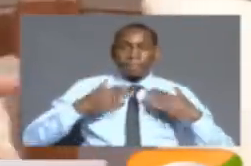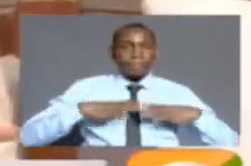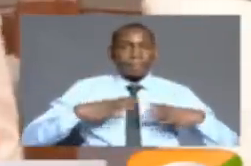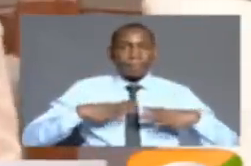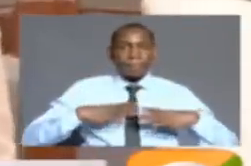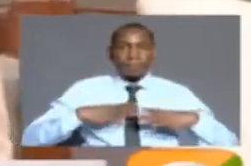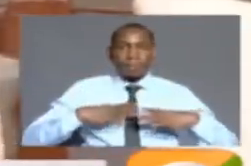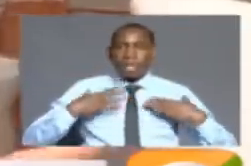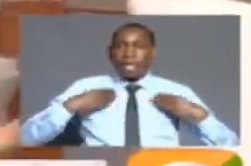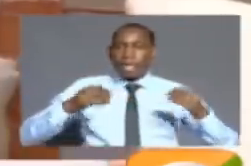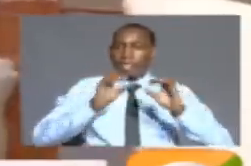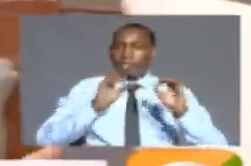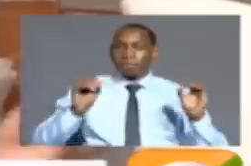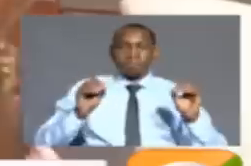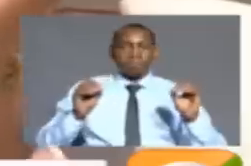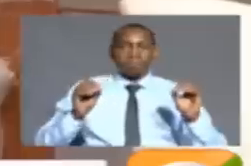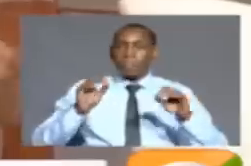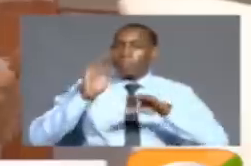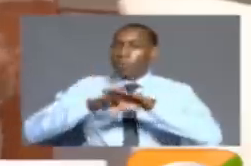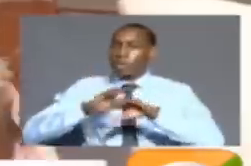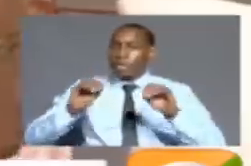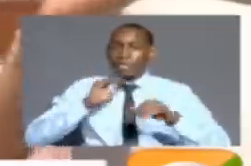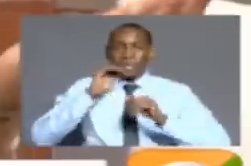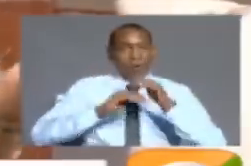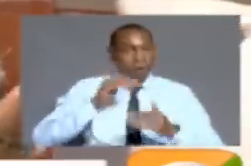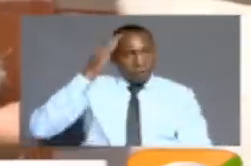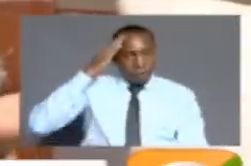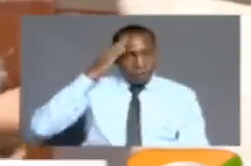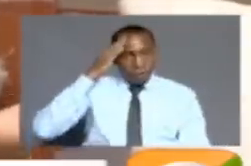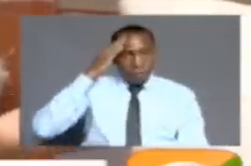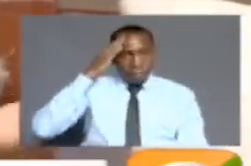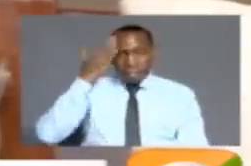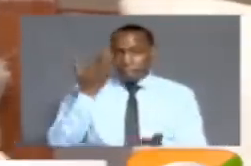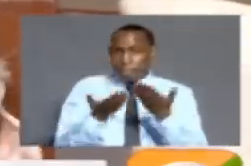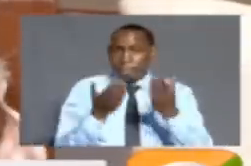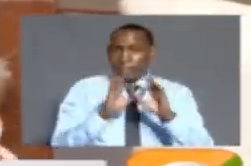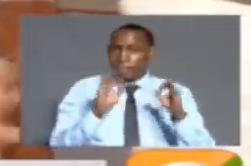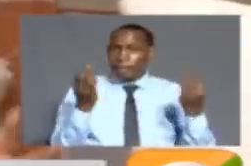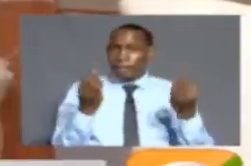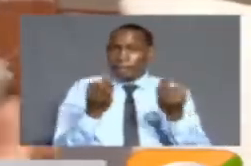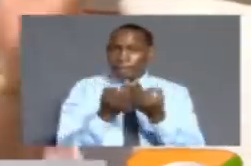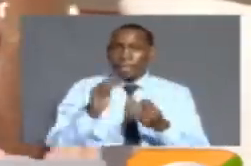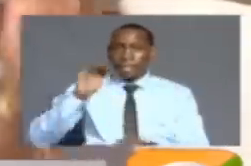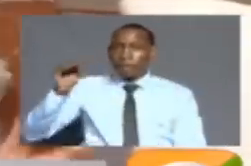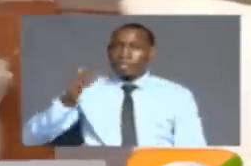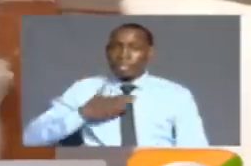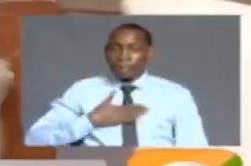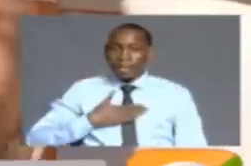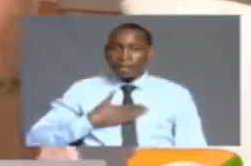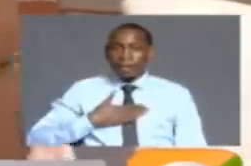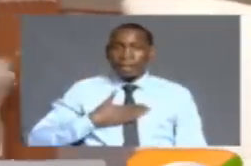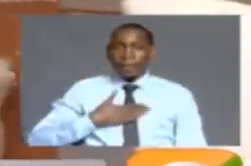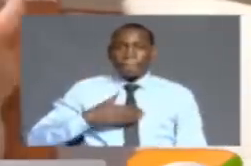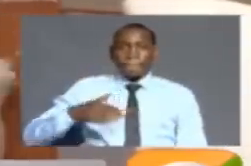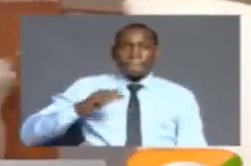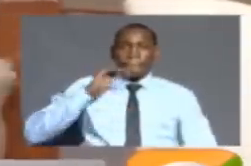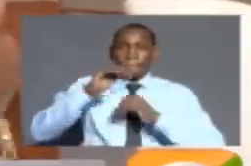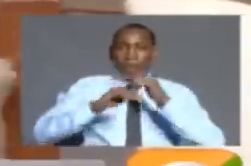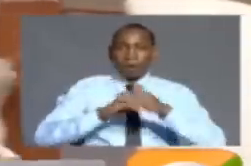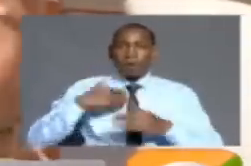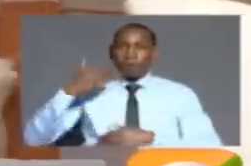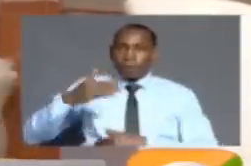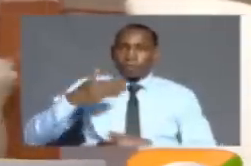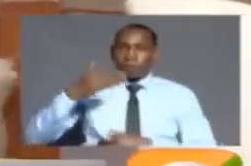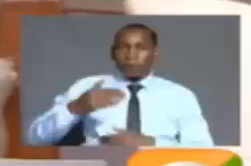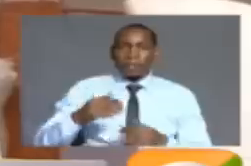people who are not healthy, it's not gonna help. And we all know, I don't know, maybe not in your families, but I know in my county, in our families, we are all every day